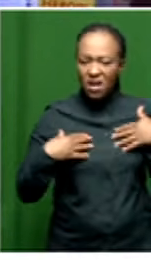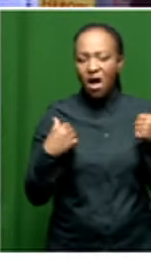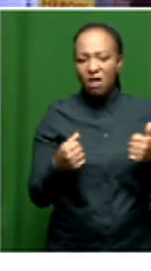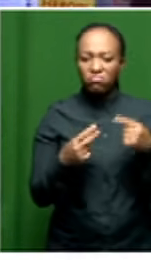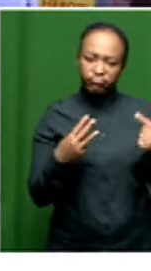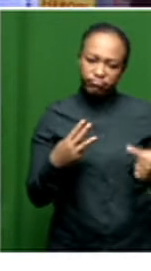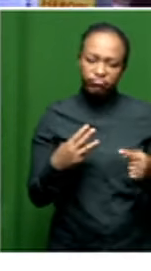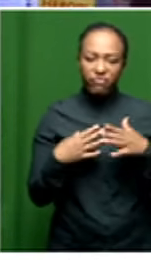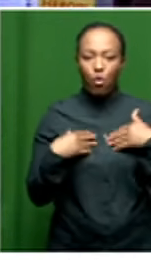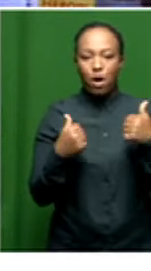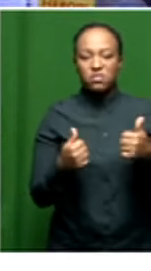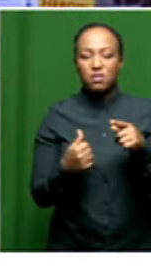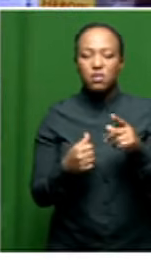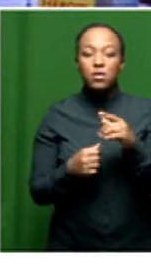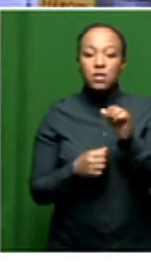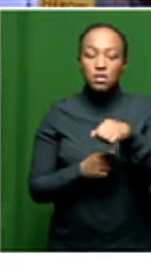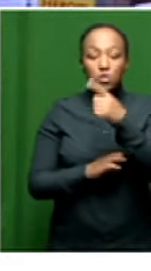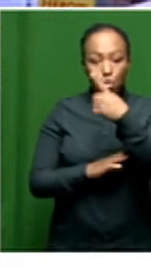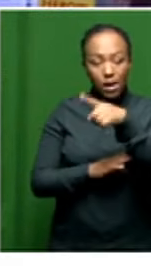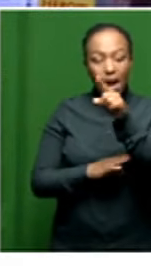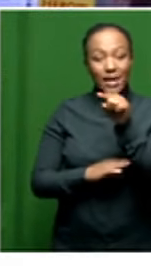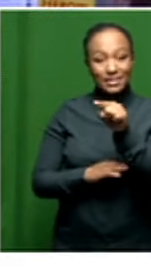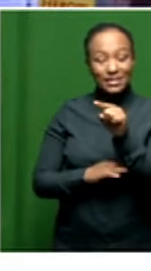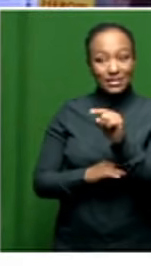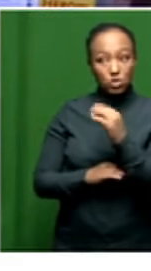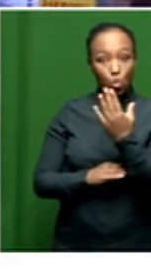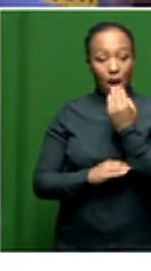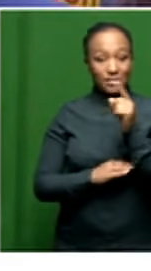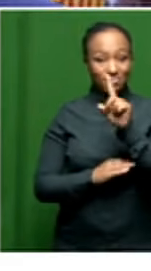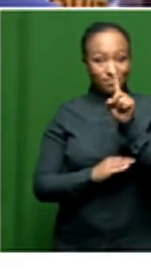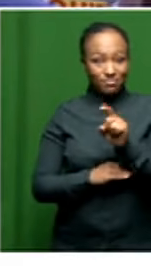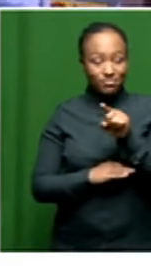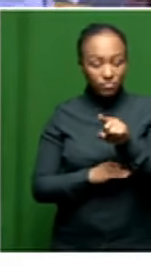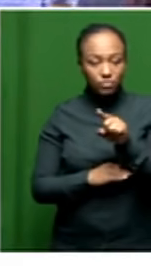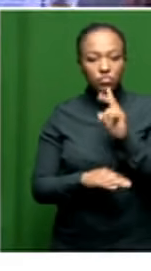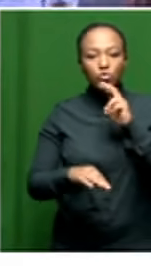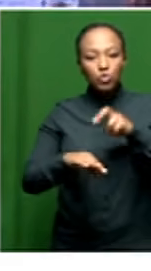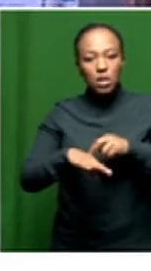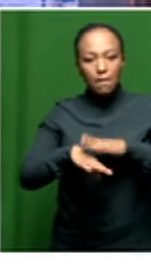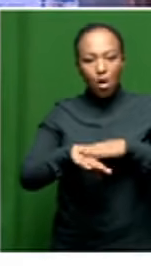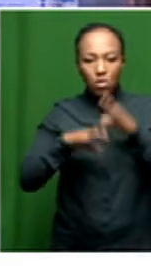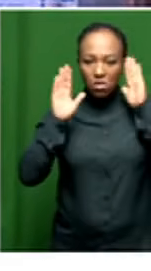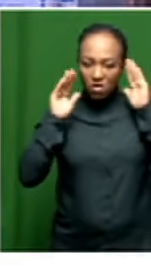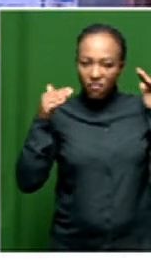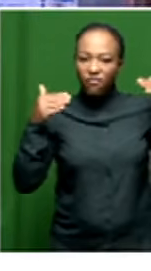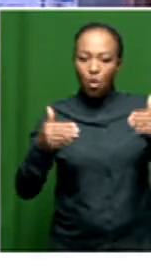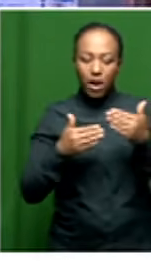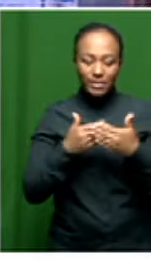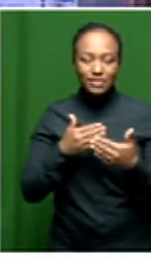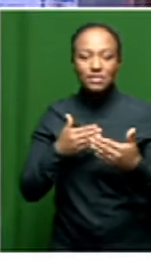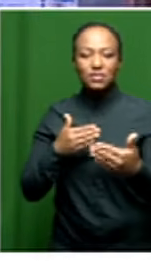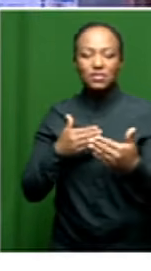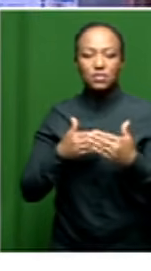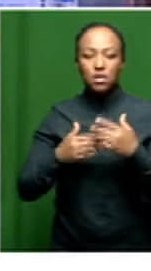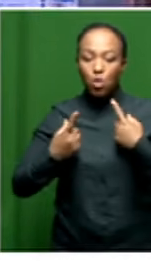So you are right to bring up this very important issue that we will need to focus on as we go forward. As we